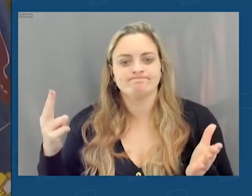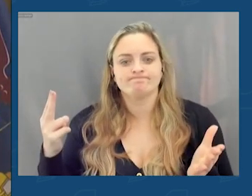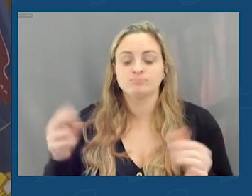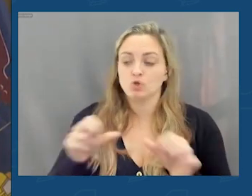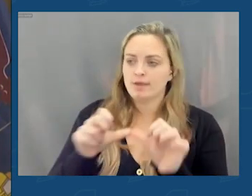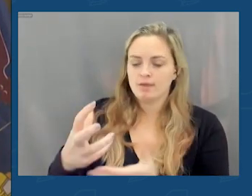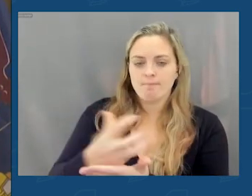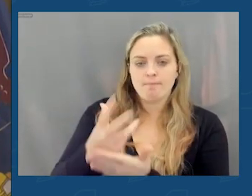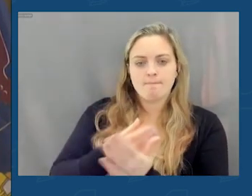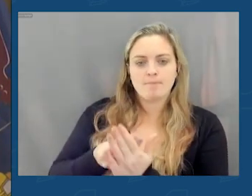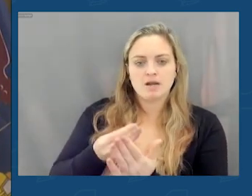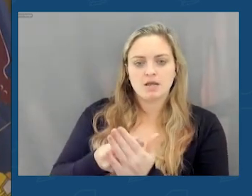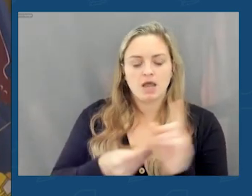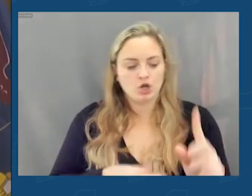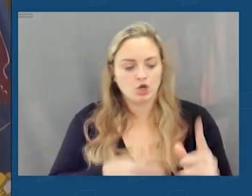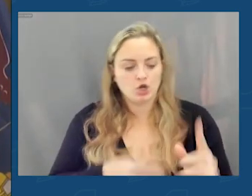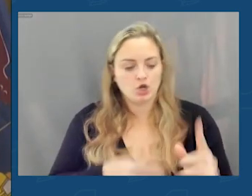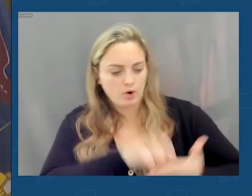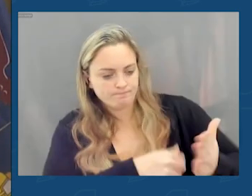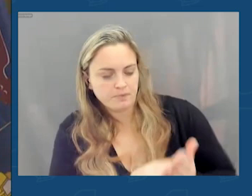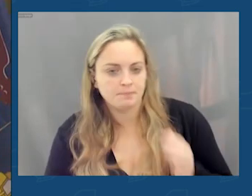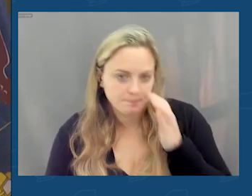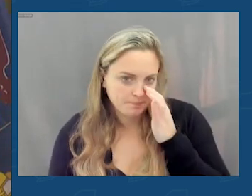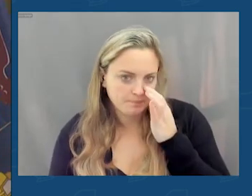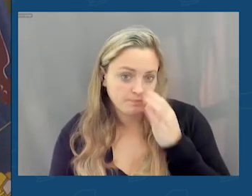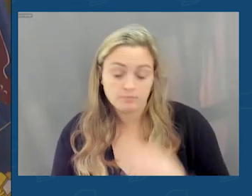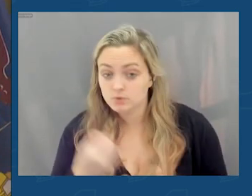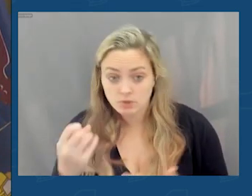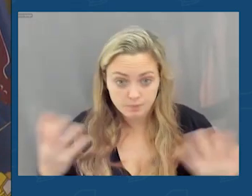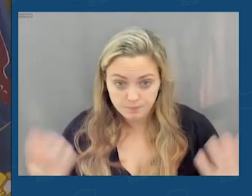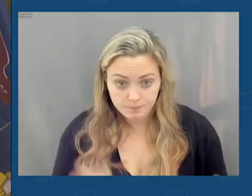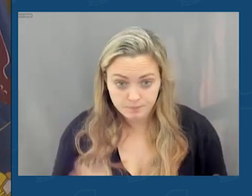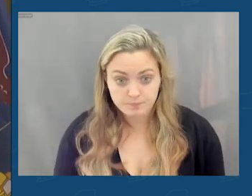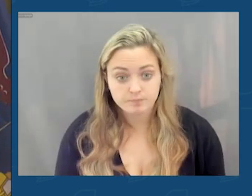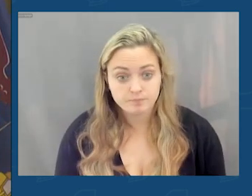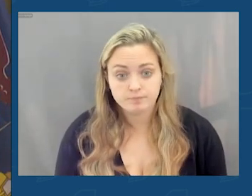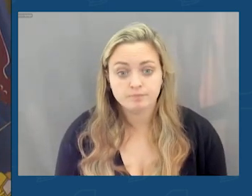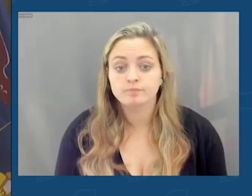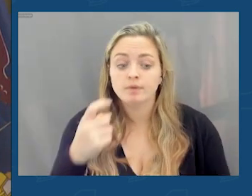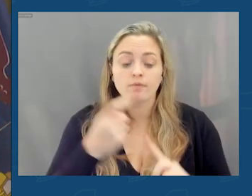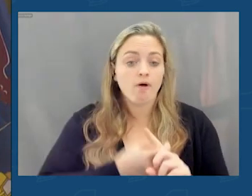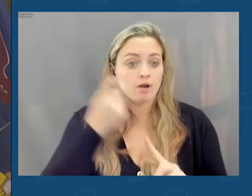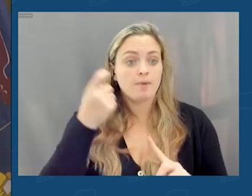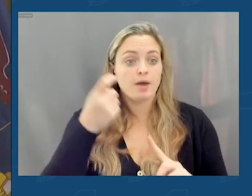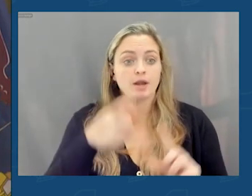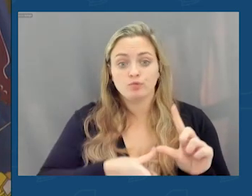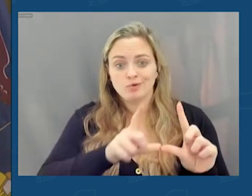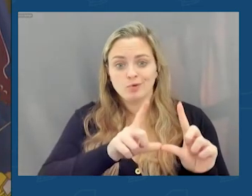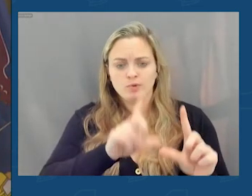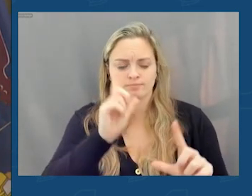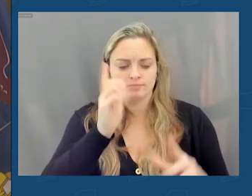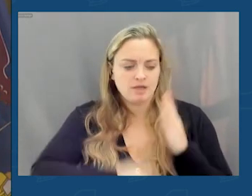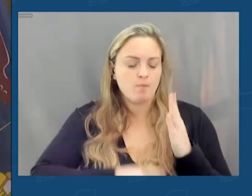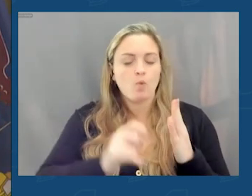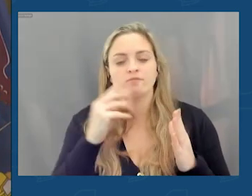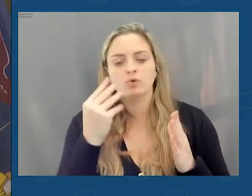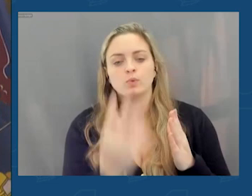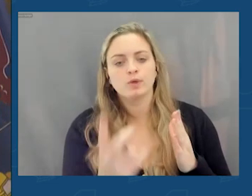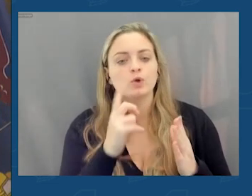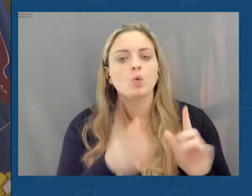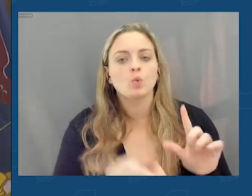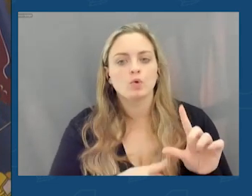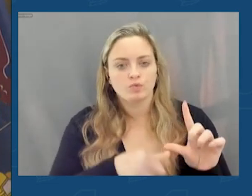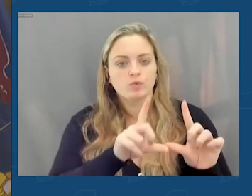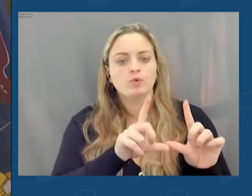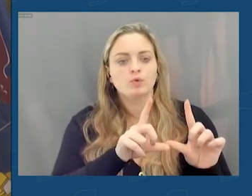pockets. So the automatic renewal has to stop. They have to notify you, we're saying. Okay, well, how